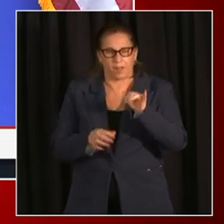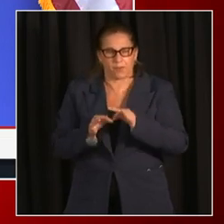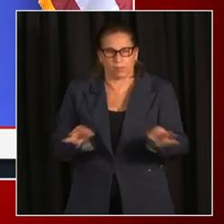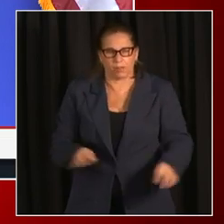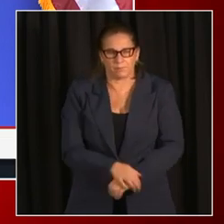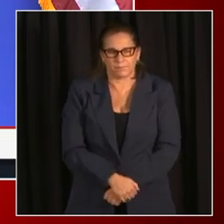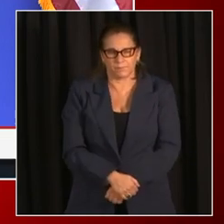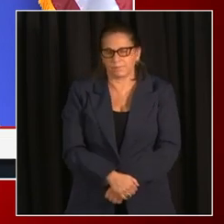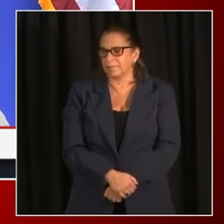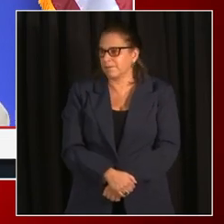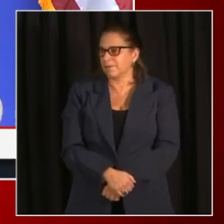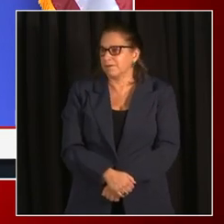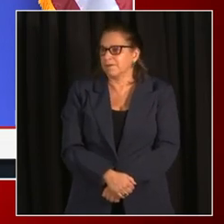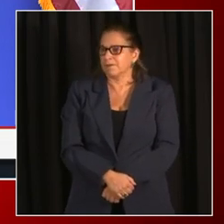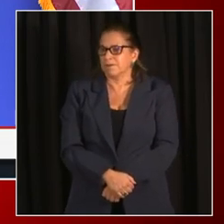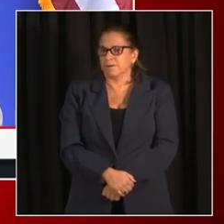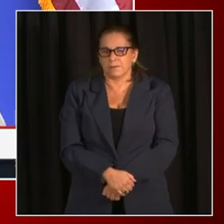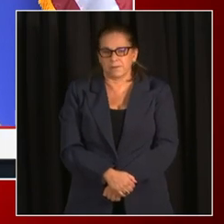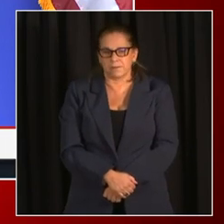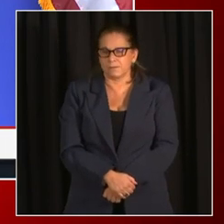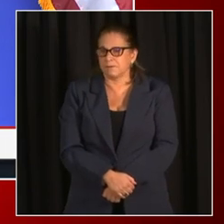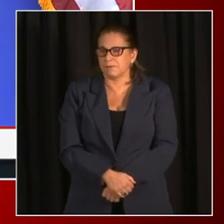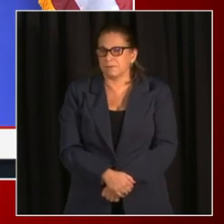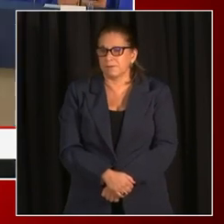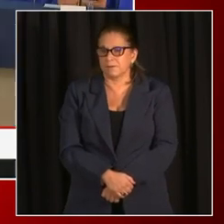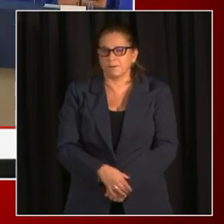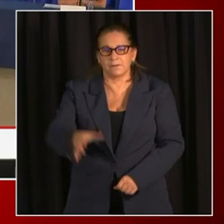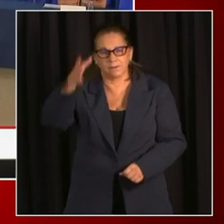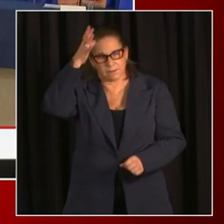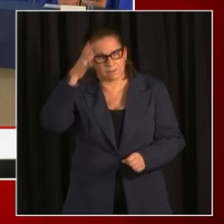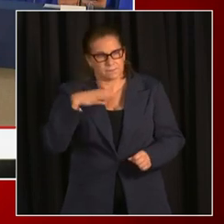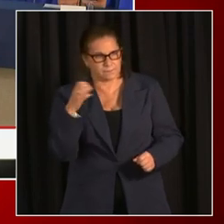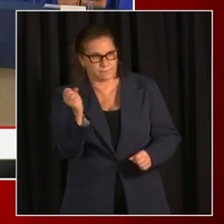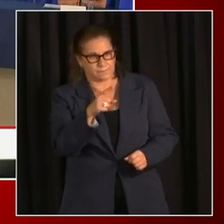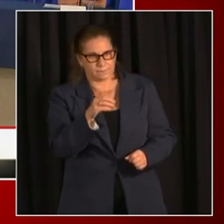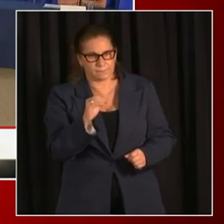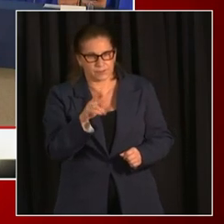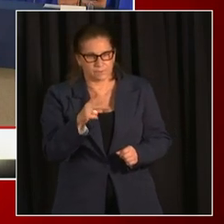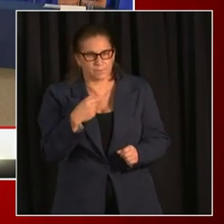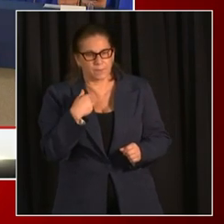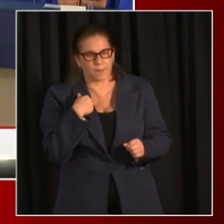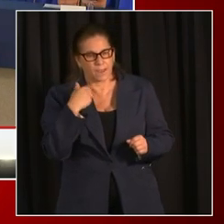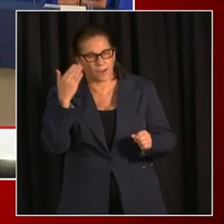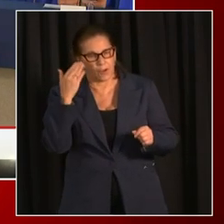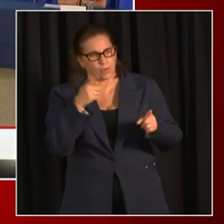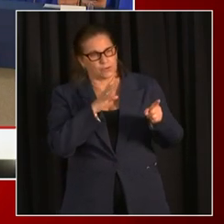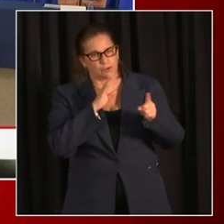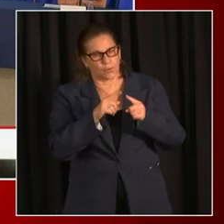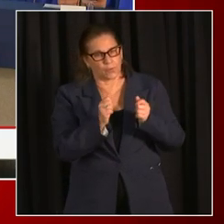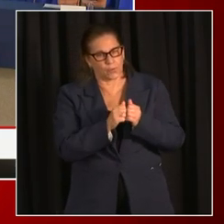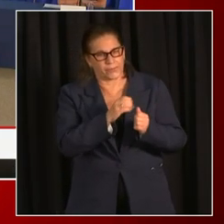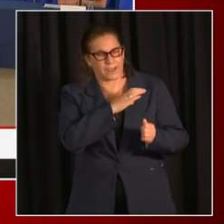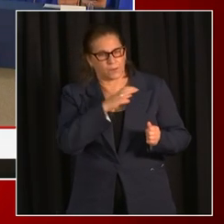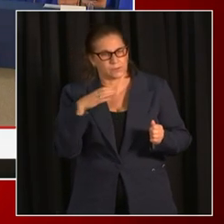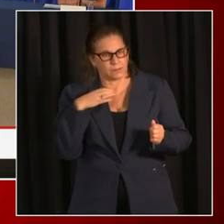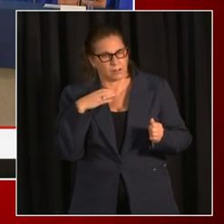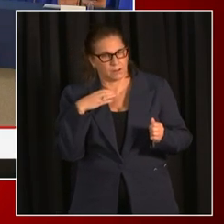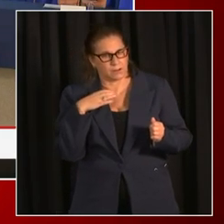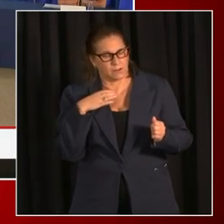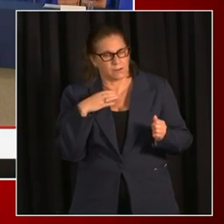Yes, Mark? Dr. Nesbitt, can you tell us, and I know that you spoke to the council about this and you